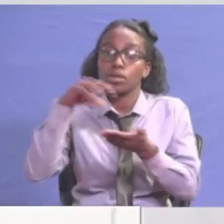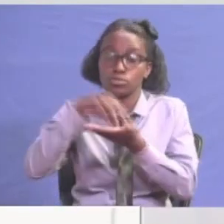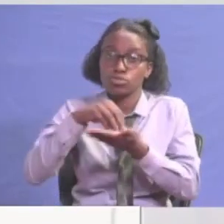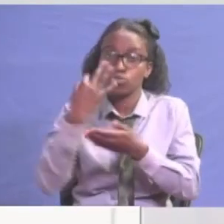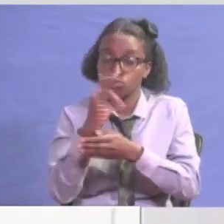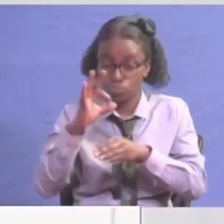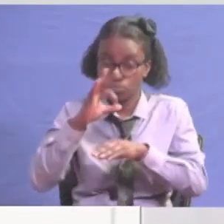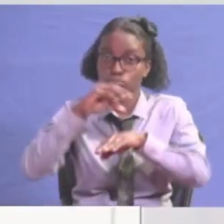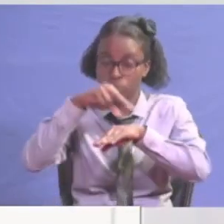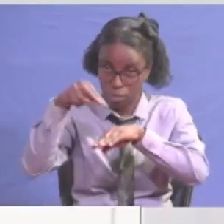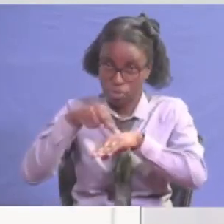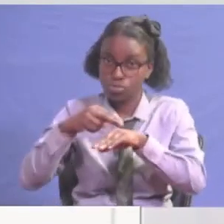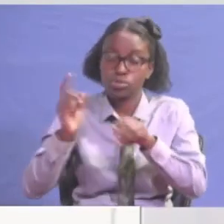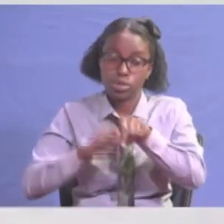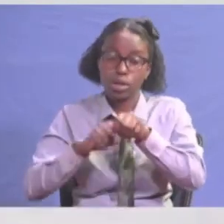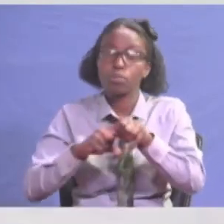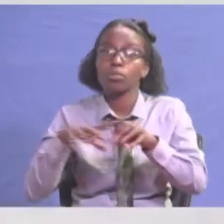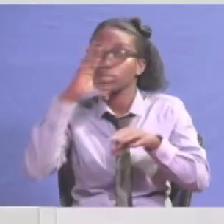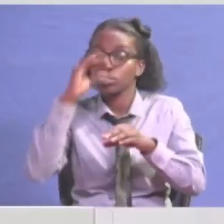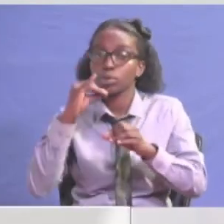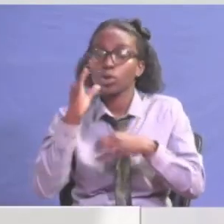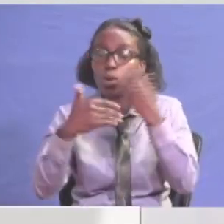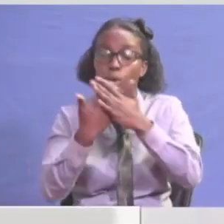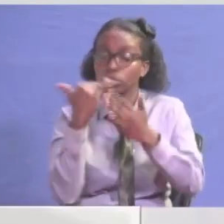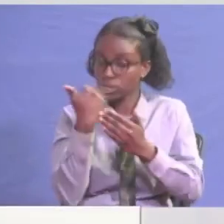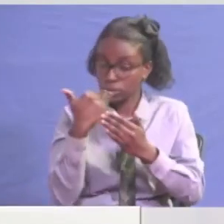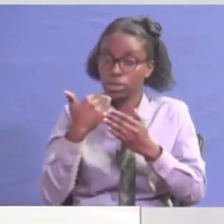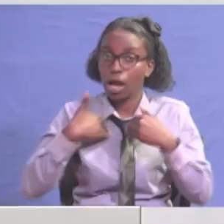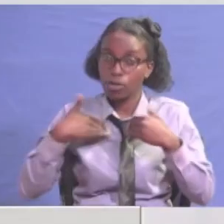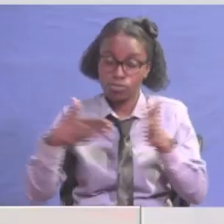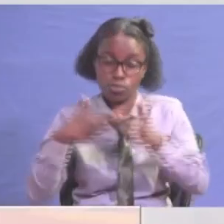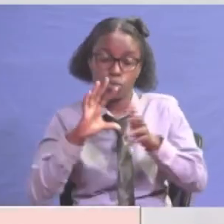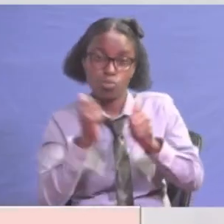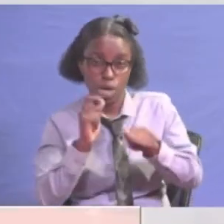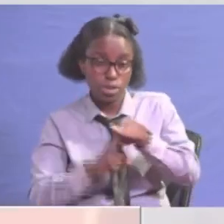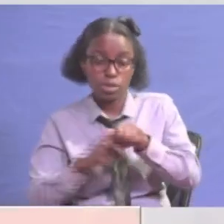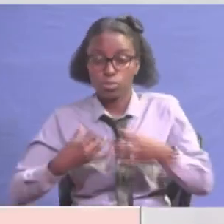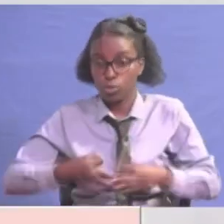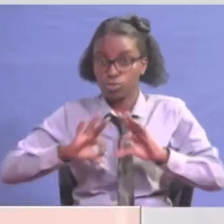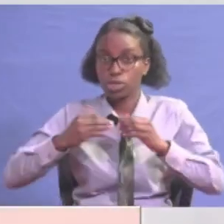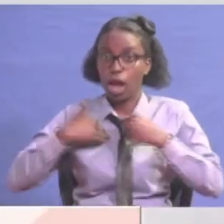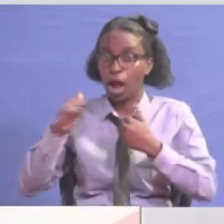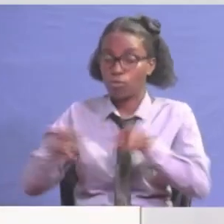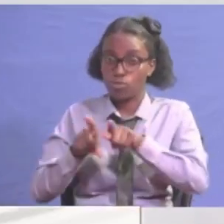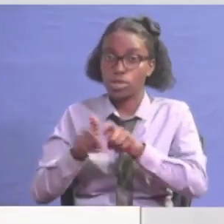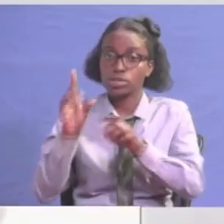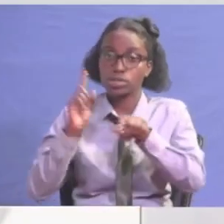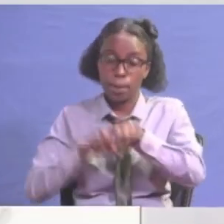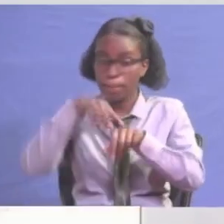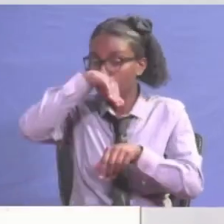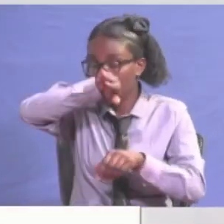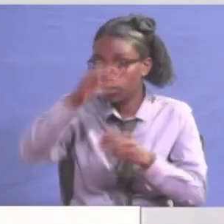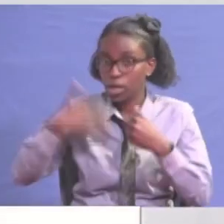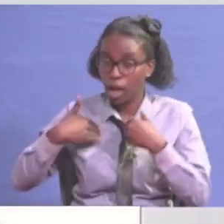An impeachment motion against Deputy President Rigathi Gachagua has been officially tabled in Parliament, signaling the